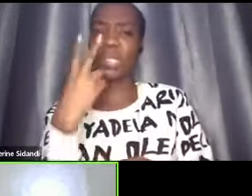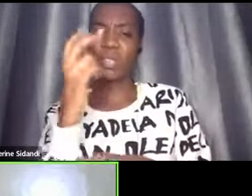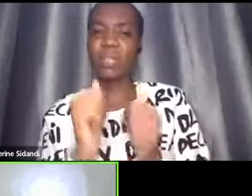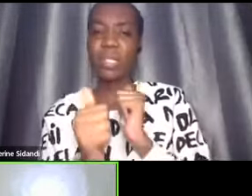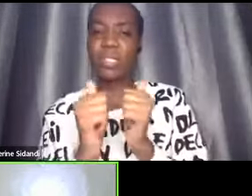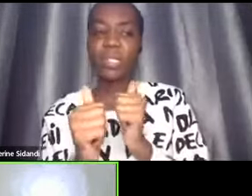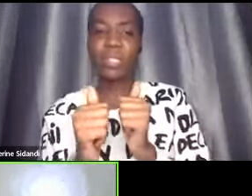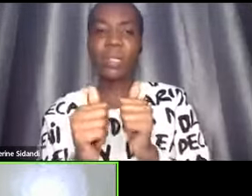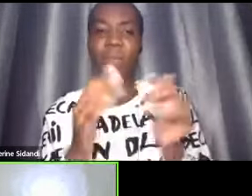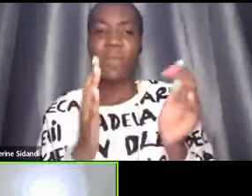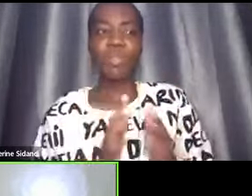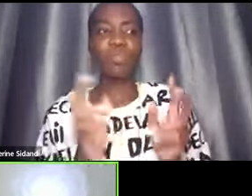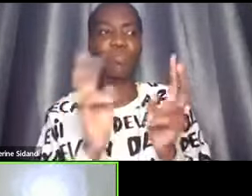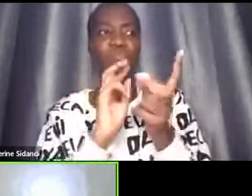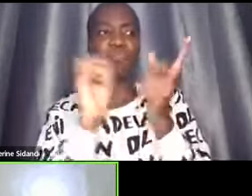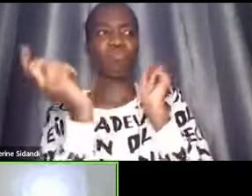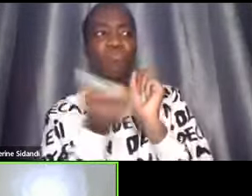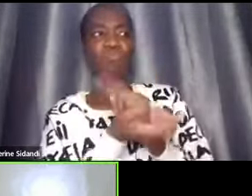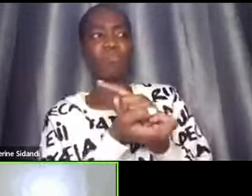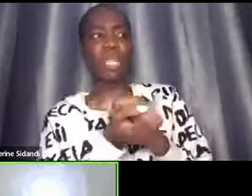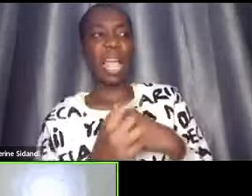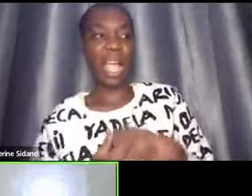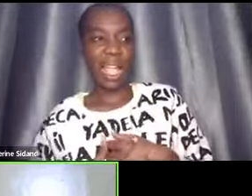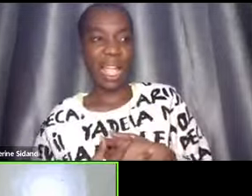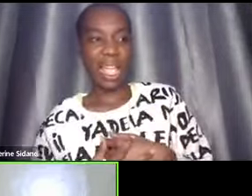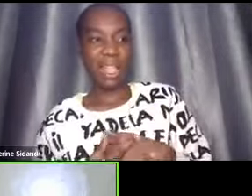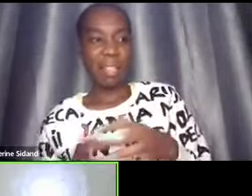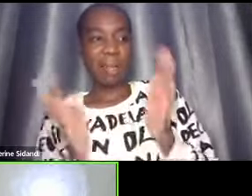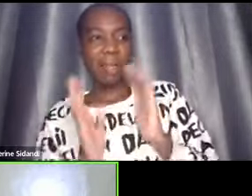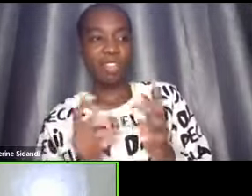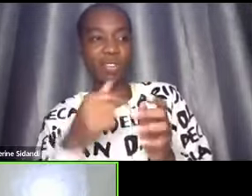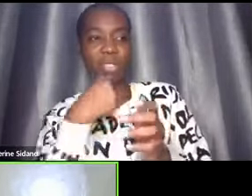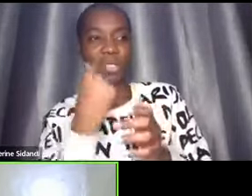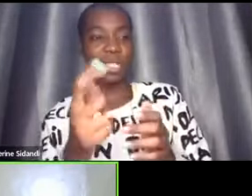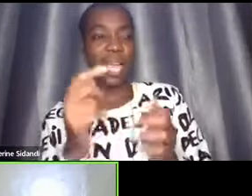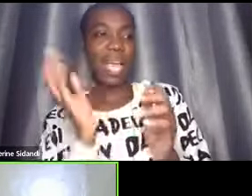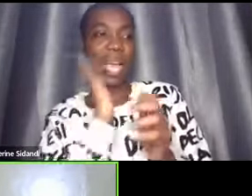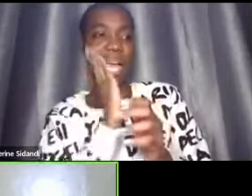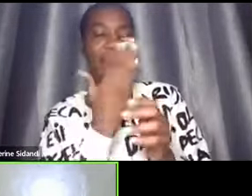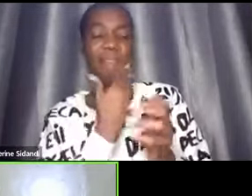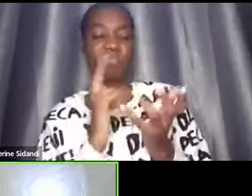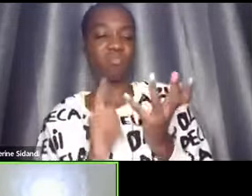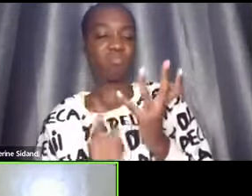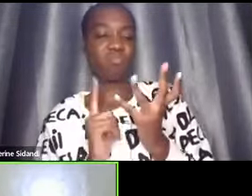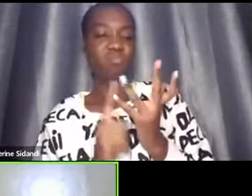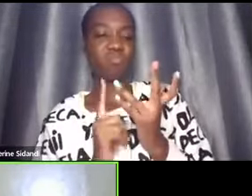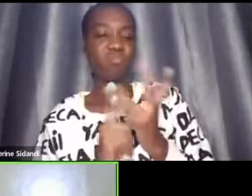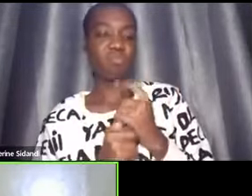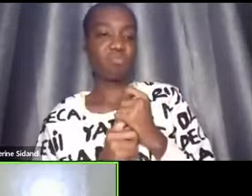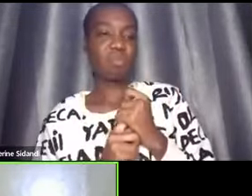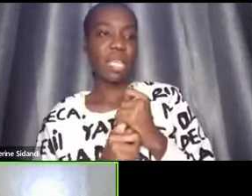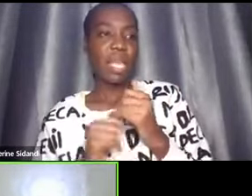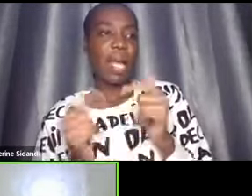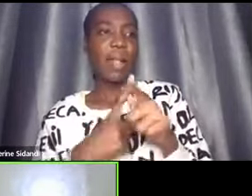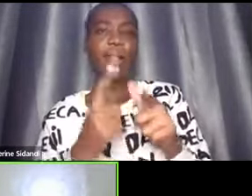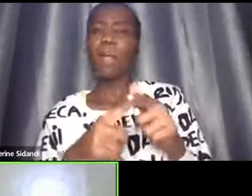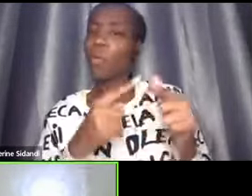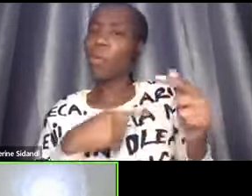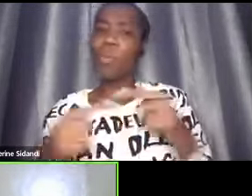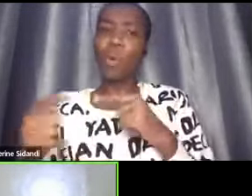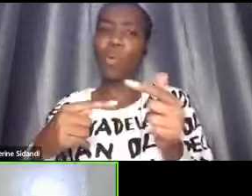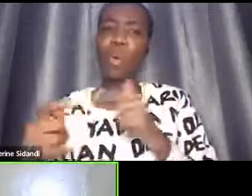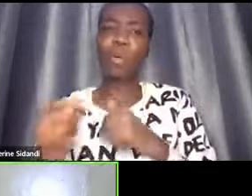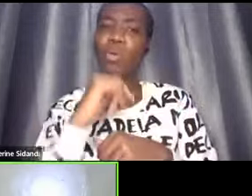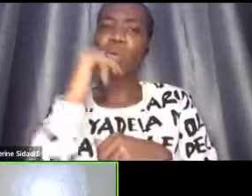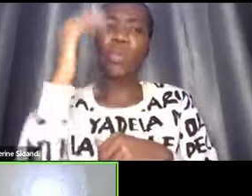around. And each one of them will say a specific different type of color. And they keep fighting, not knowing that the color